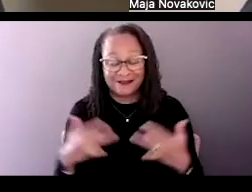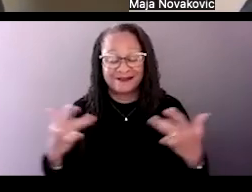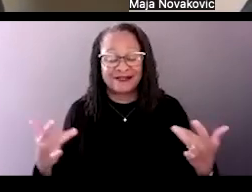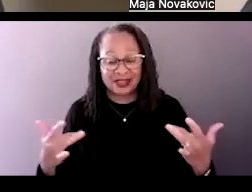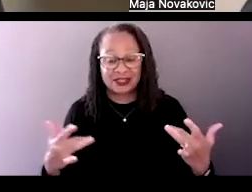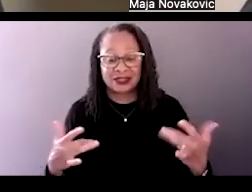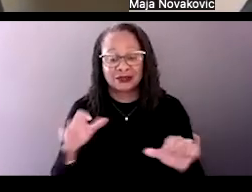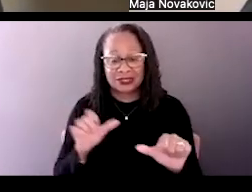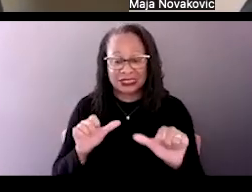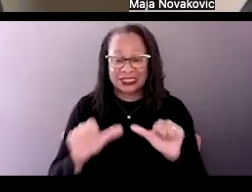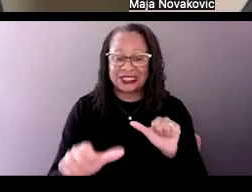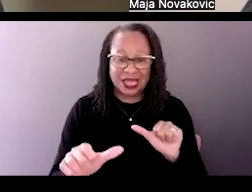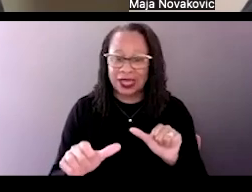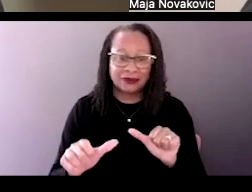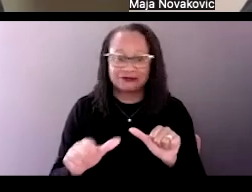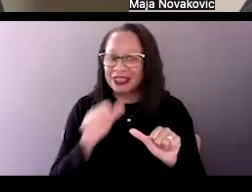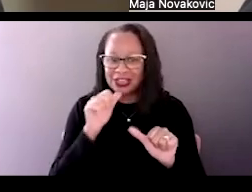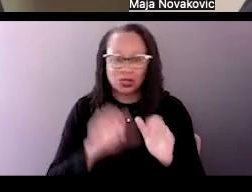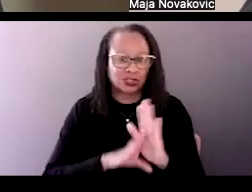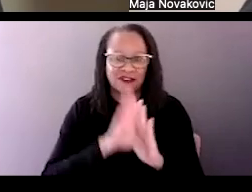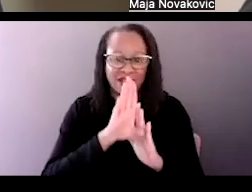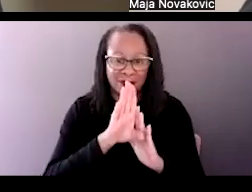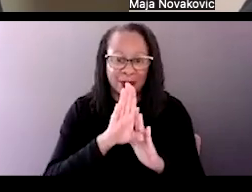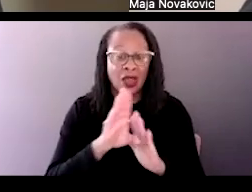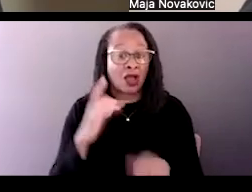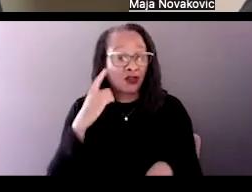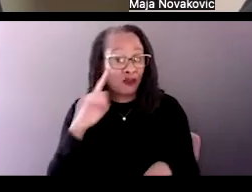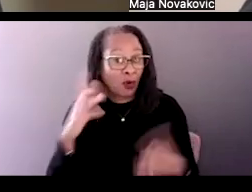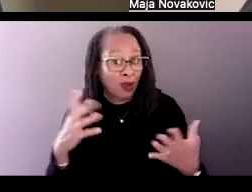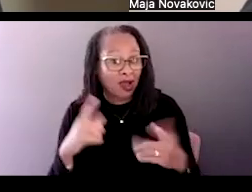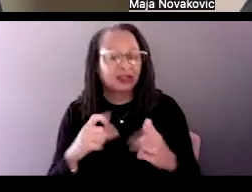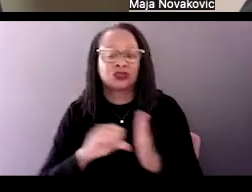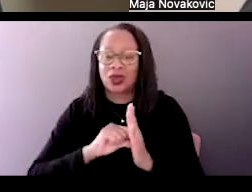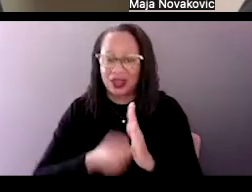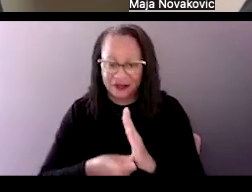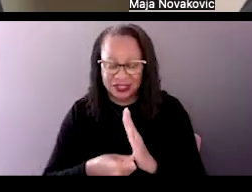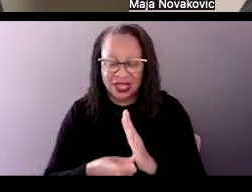remained undeveloped in favor of emphasizing a